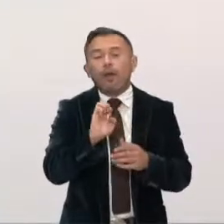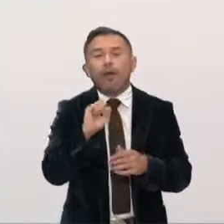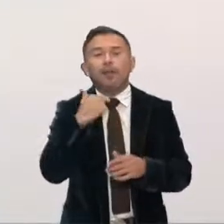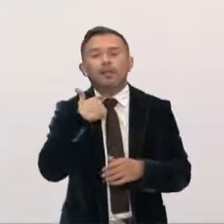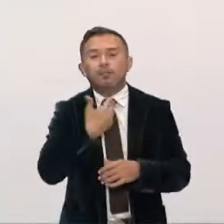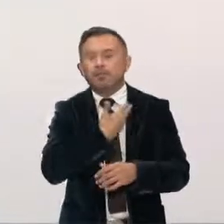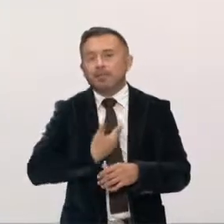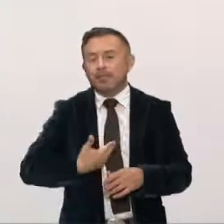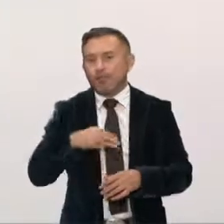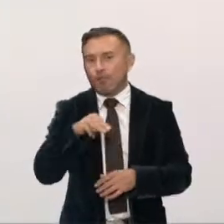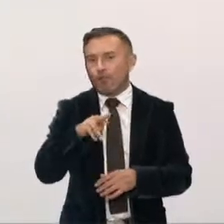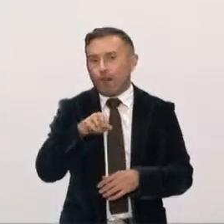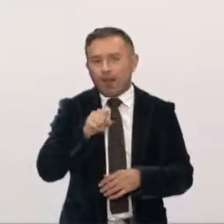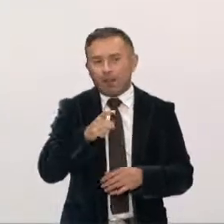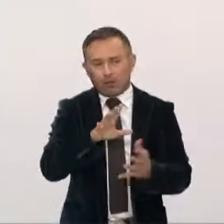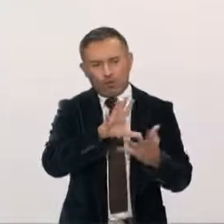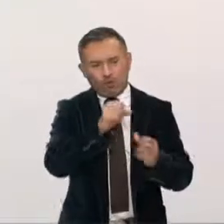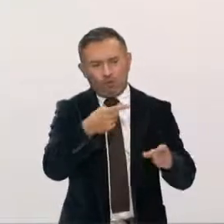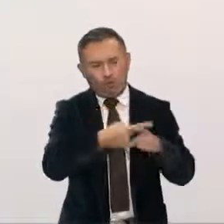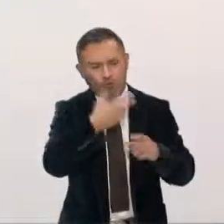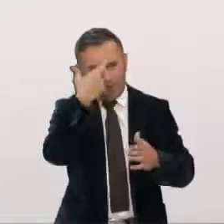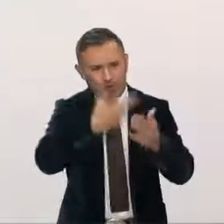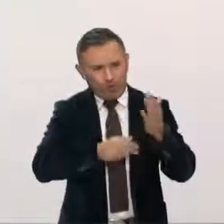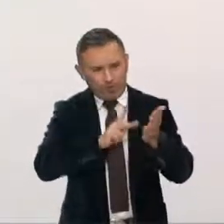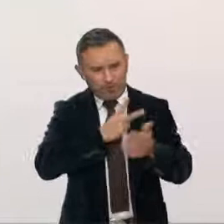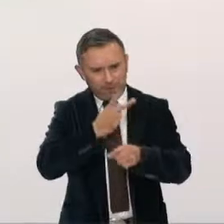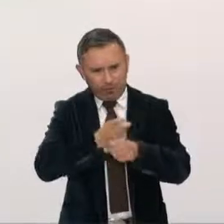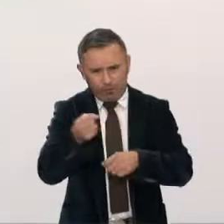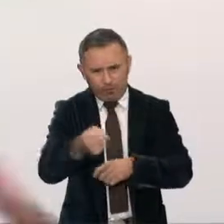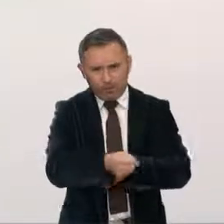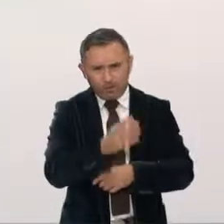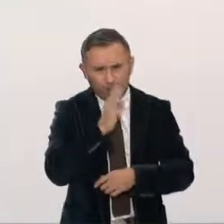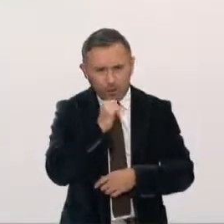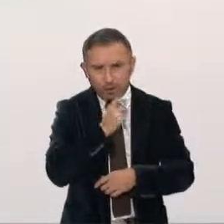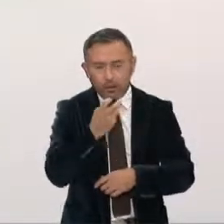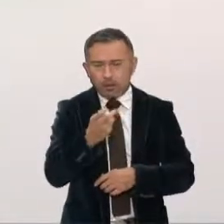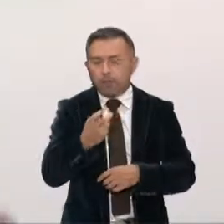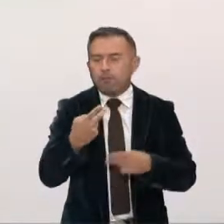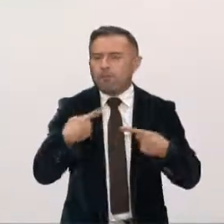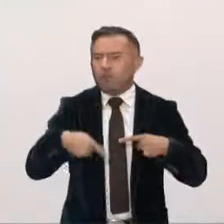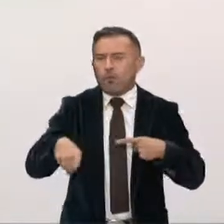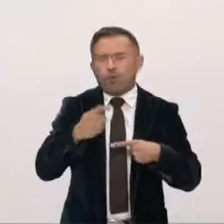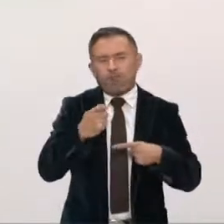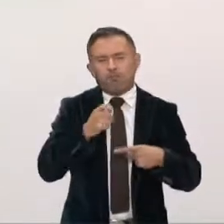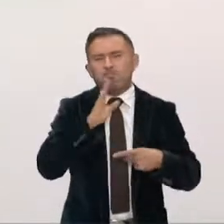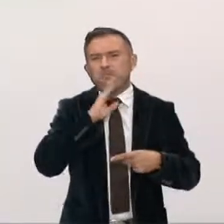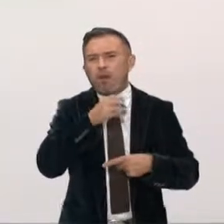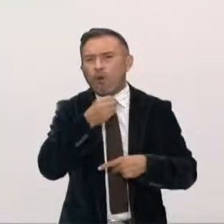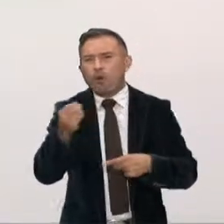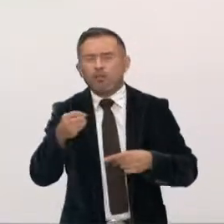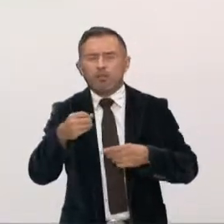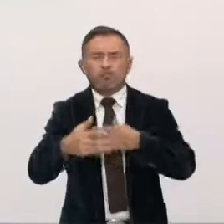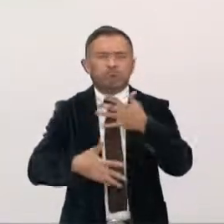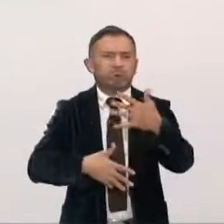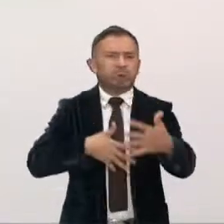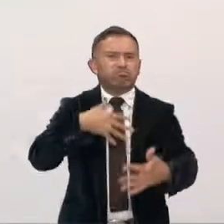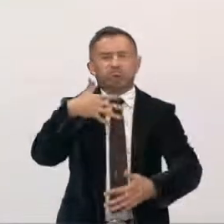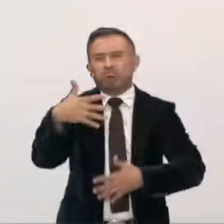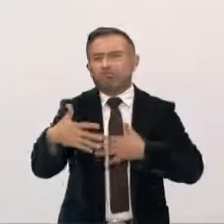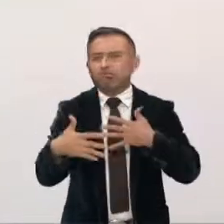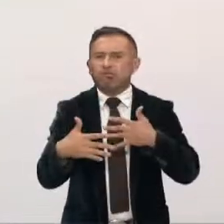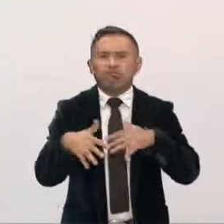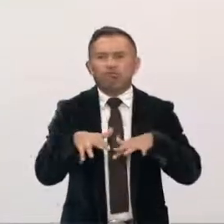their unconstitutional re-election of Morales, the President Morales. So these protests were